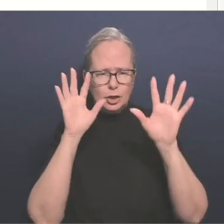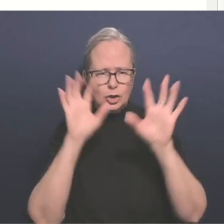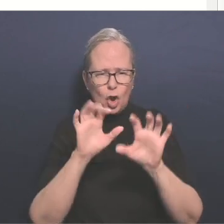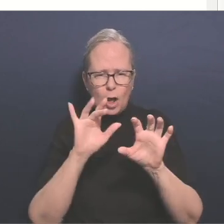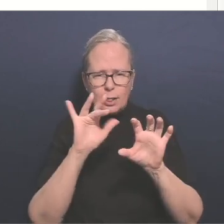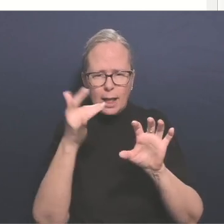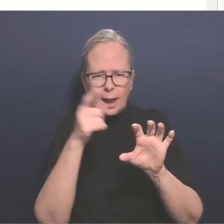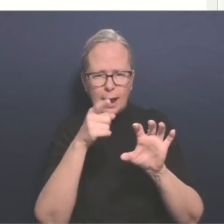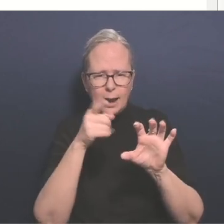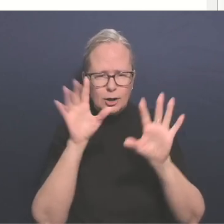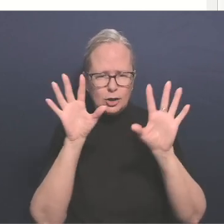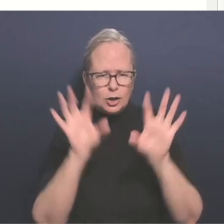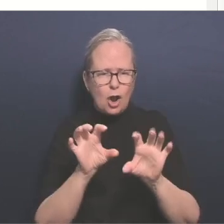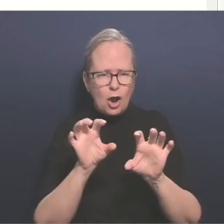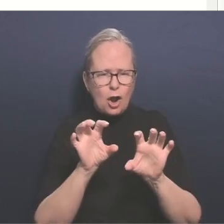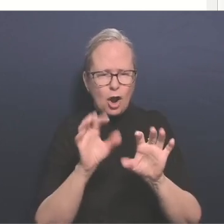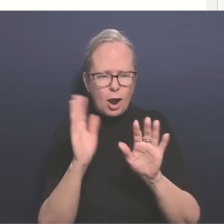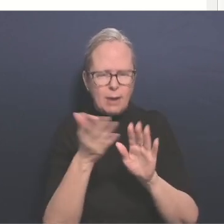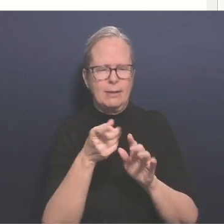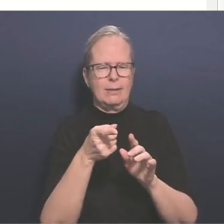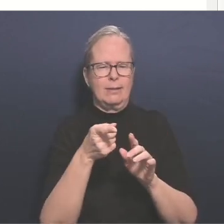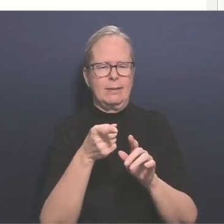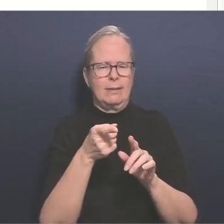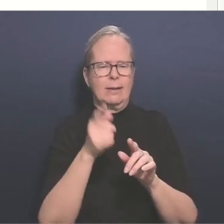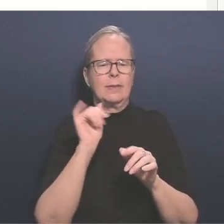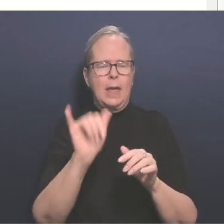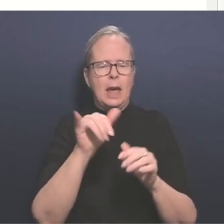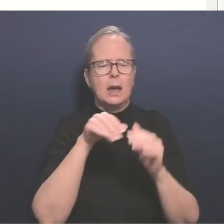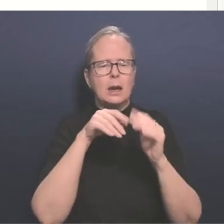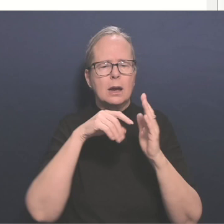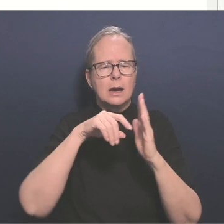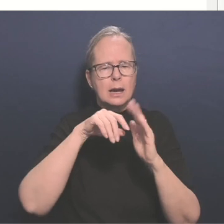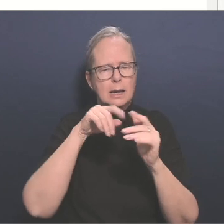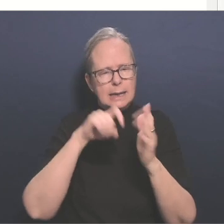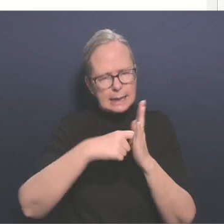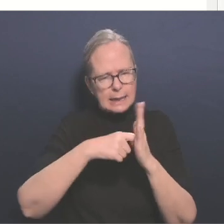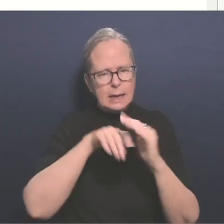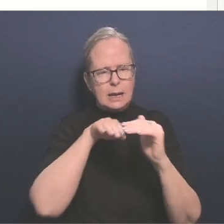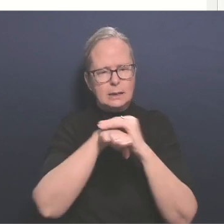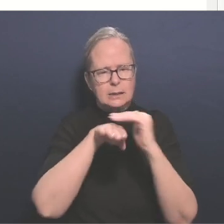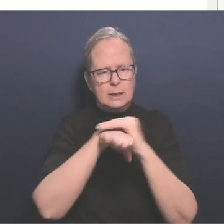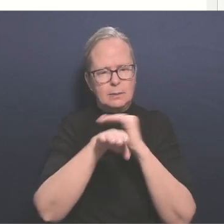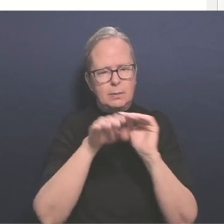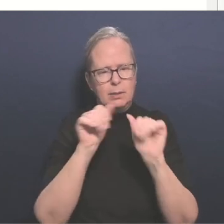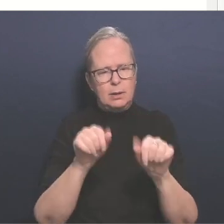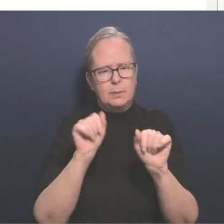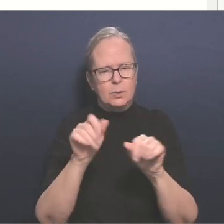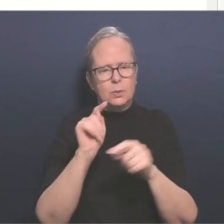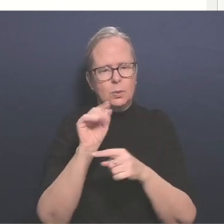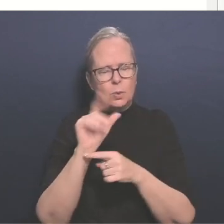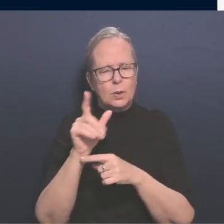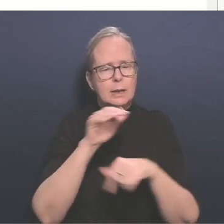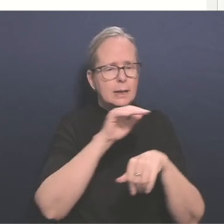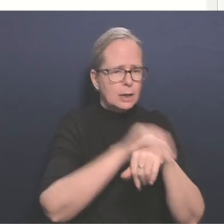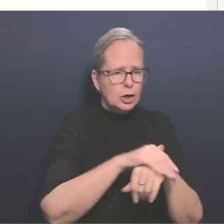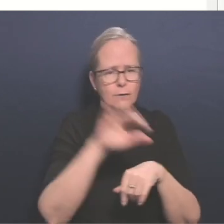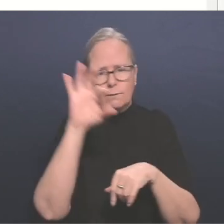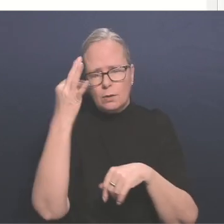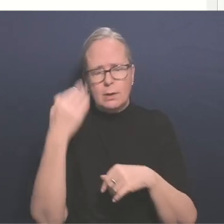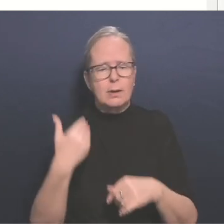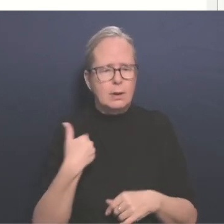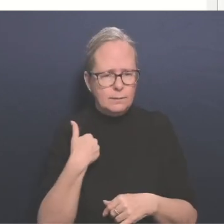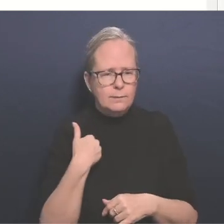identified challenges that someone might encounter at each step of the process. So I'm just going to quickly show you the apply